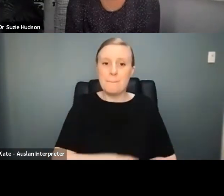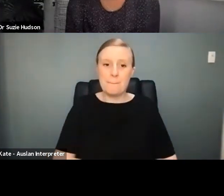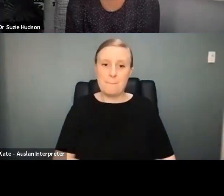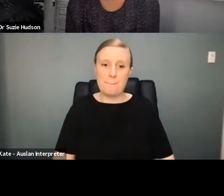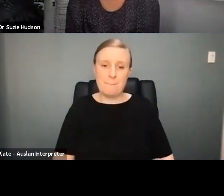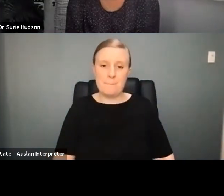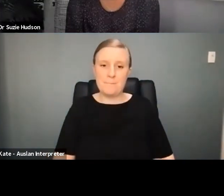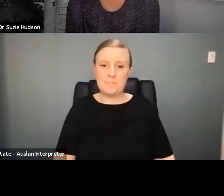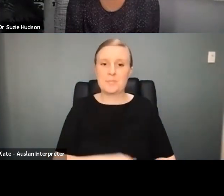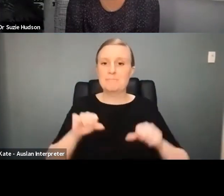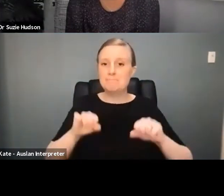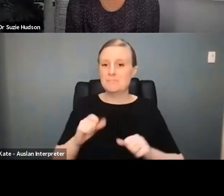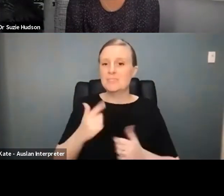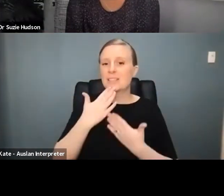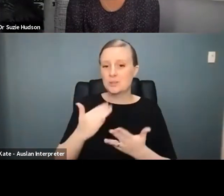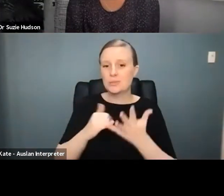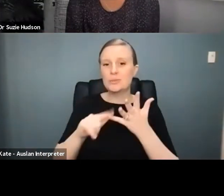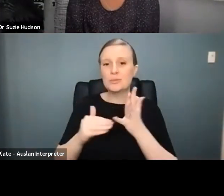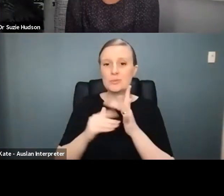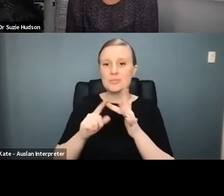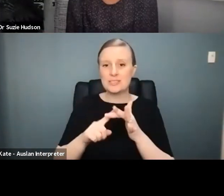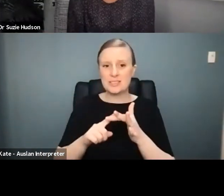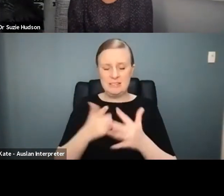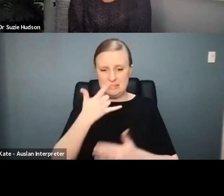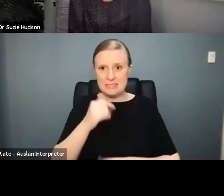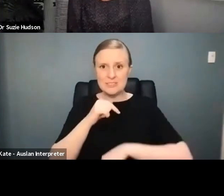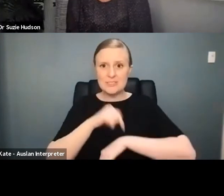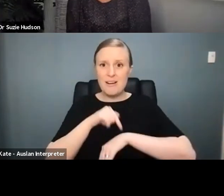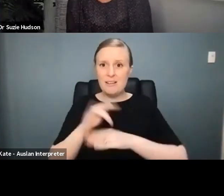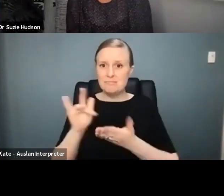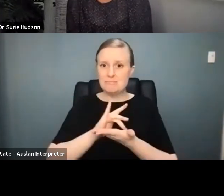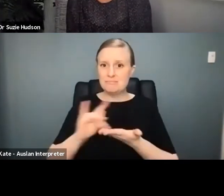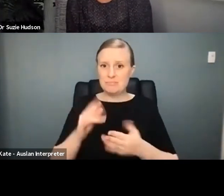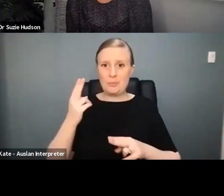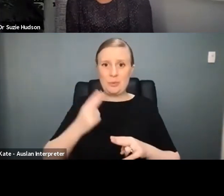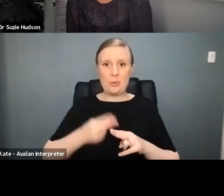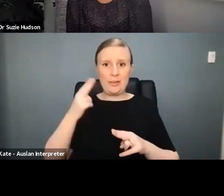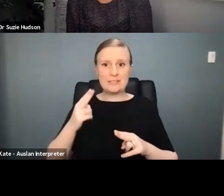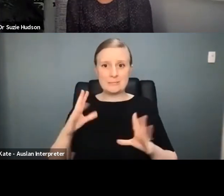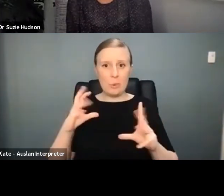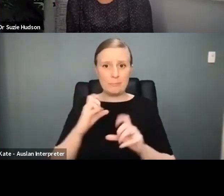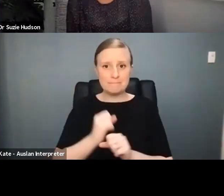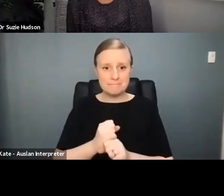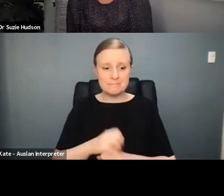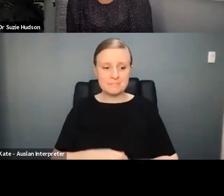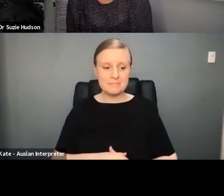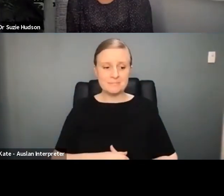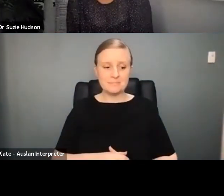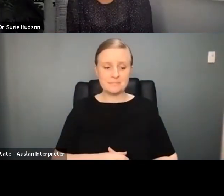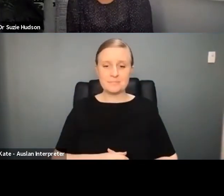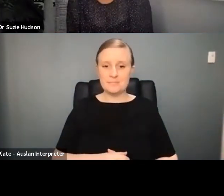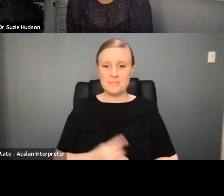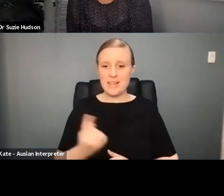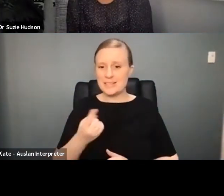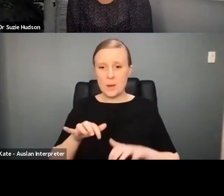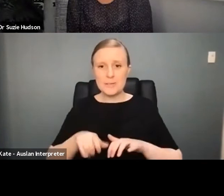the end of our time. That happened very, very quickly. There's a comment there that just thanks everyone